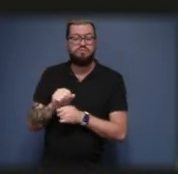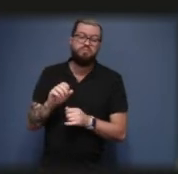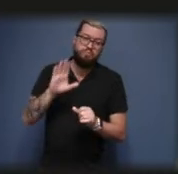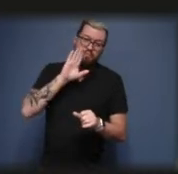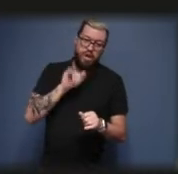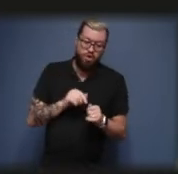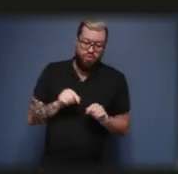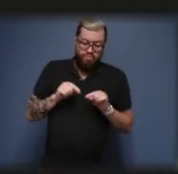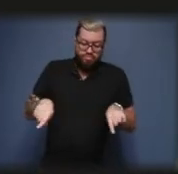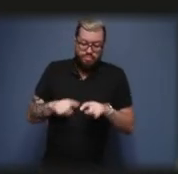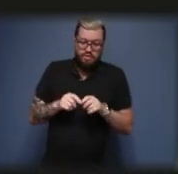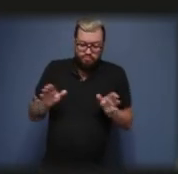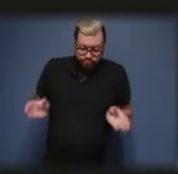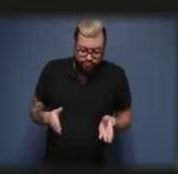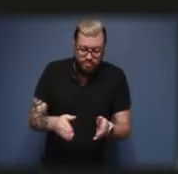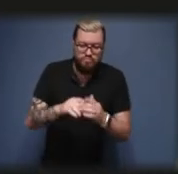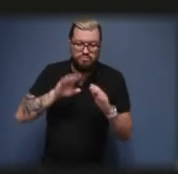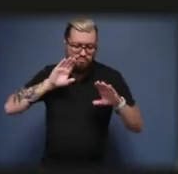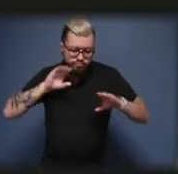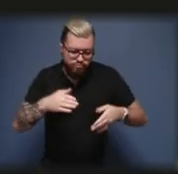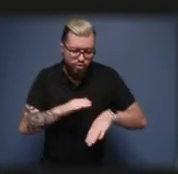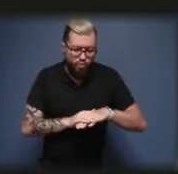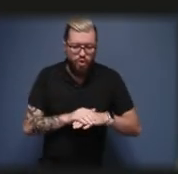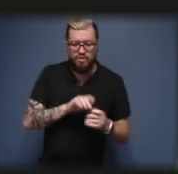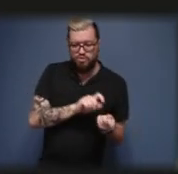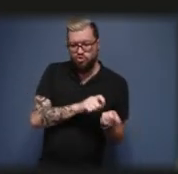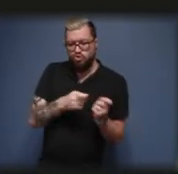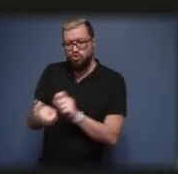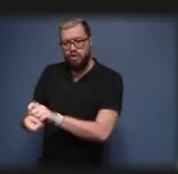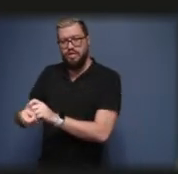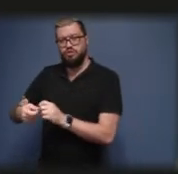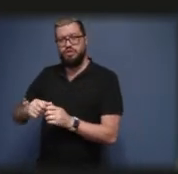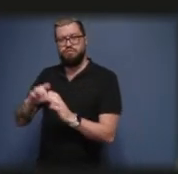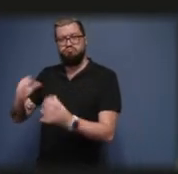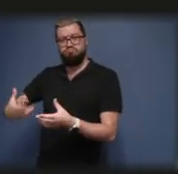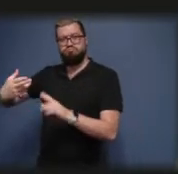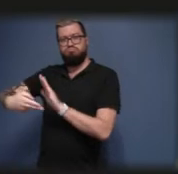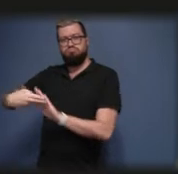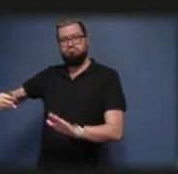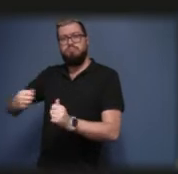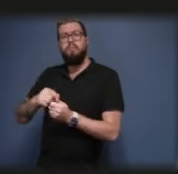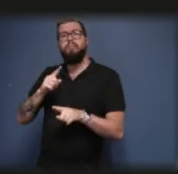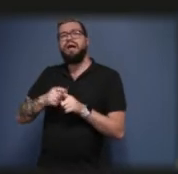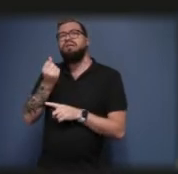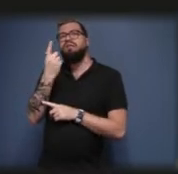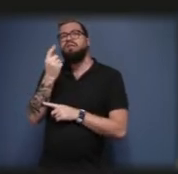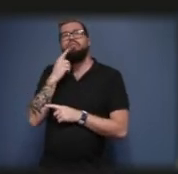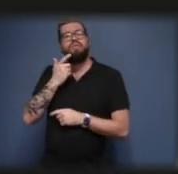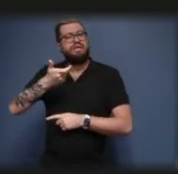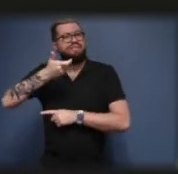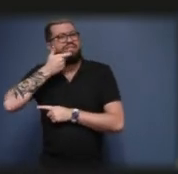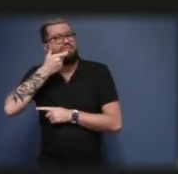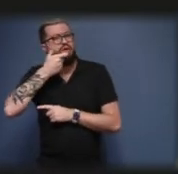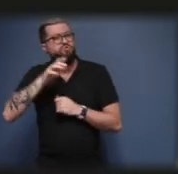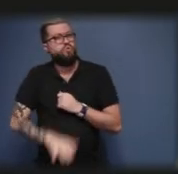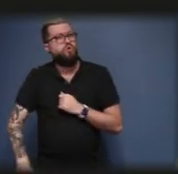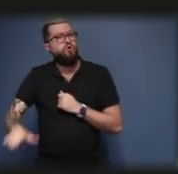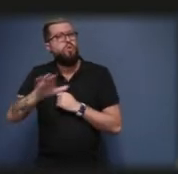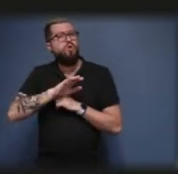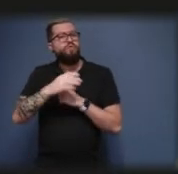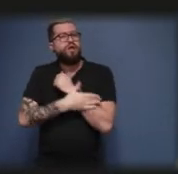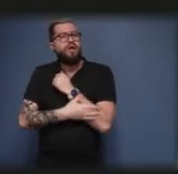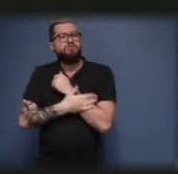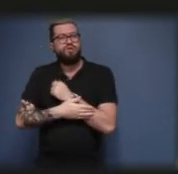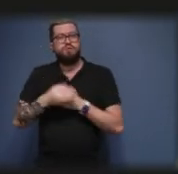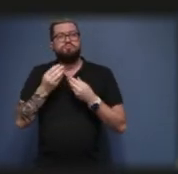the reclassification effort, it became a gathering point for dispatchers nationwide to tell their stories and find other people who have